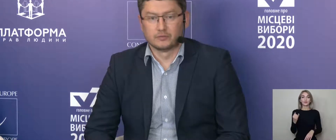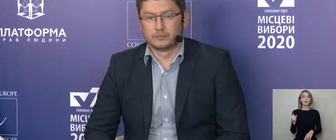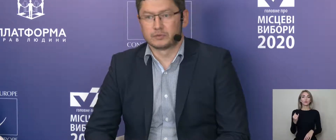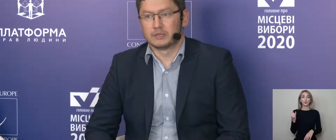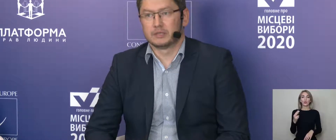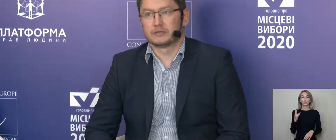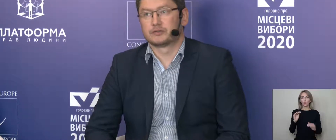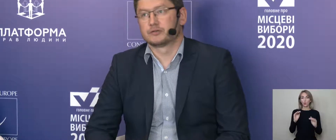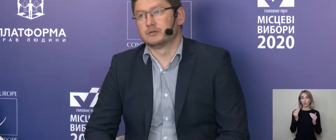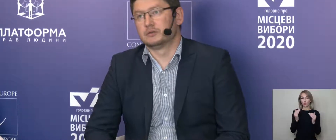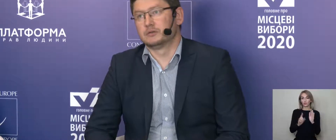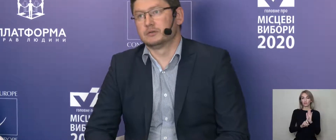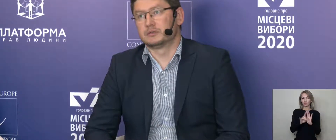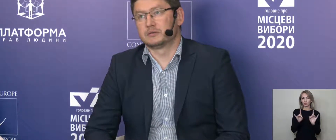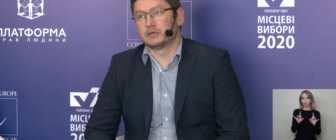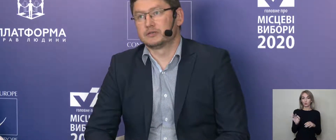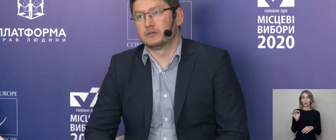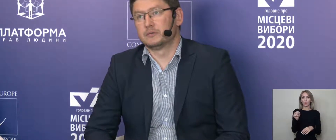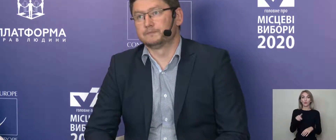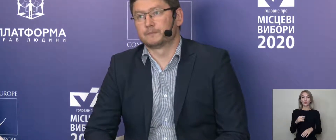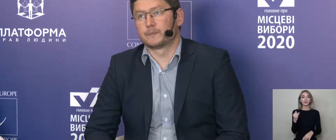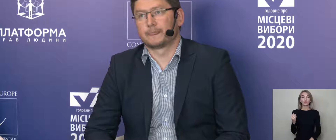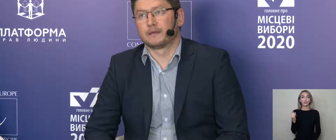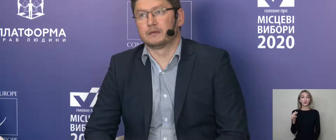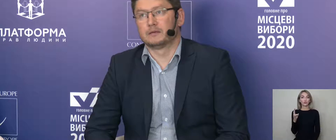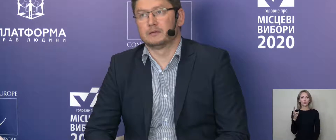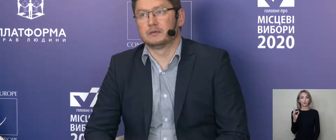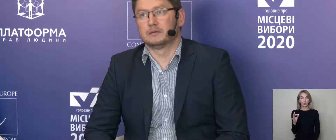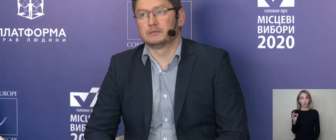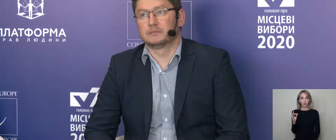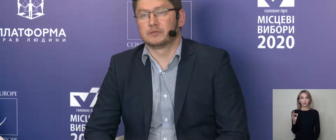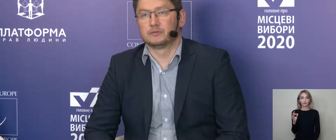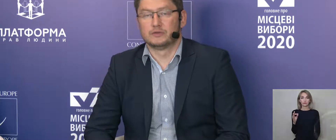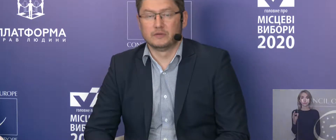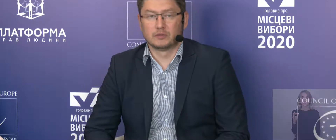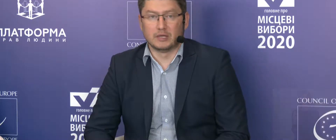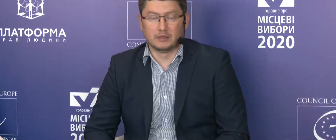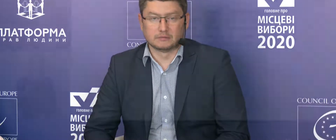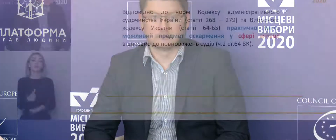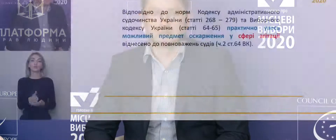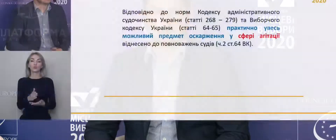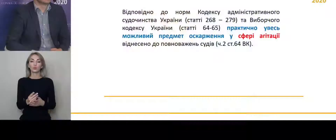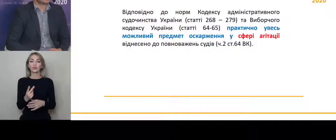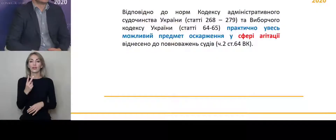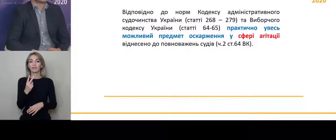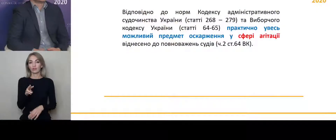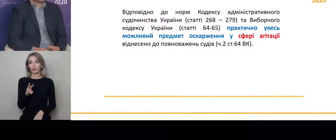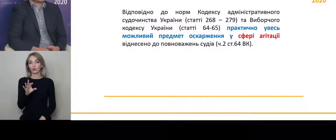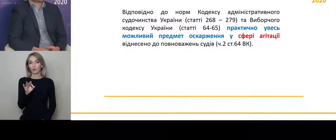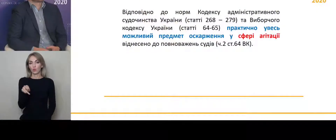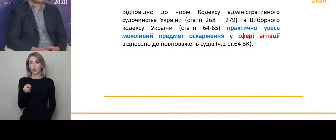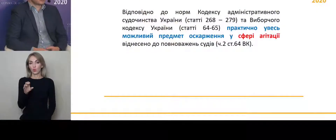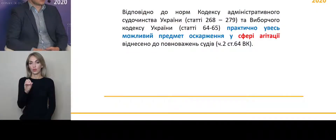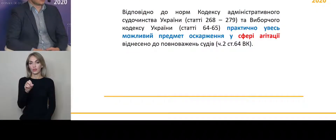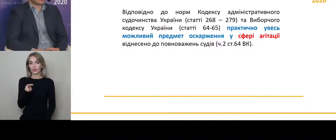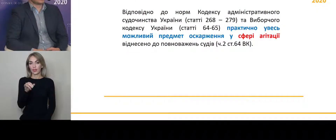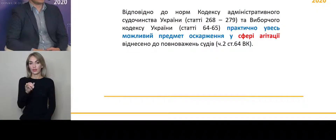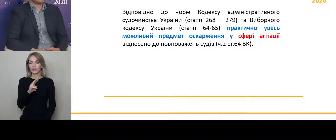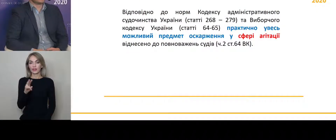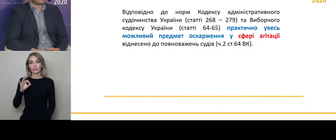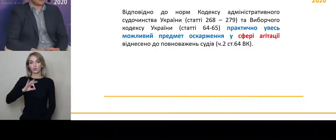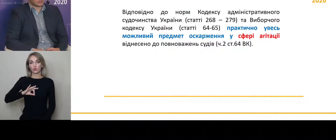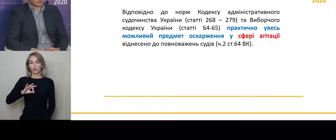is introductory comments. Historically, there are two models